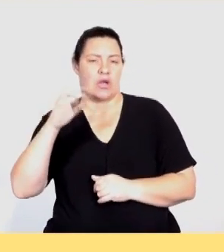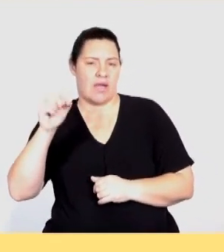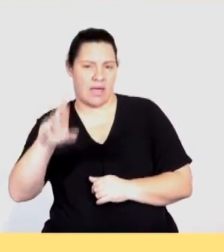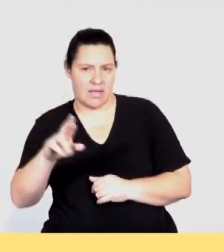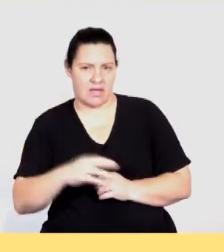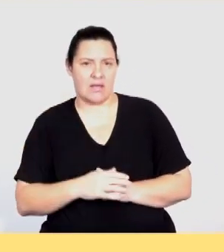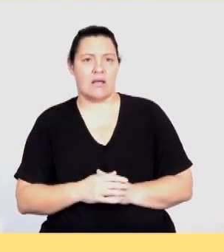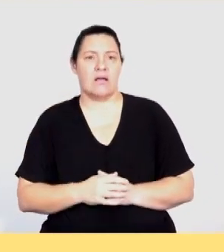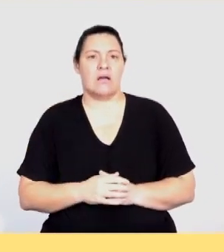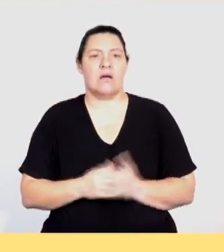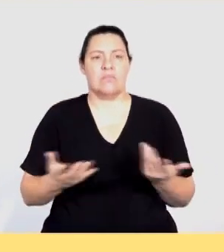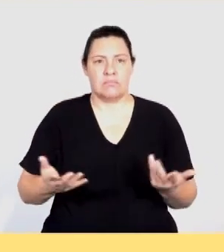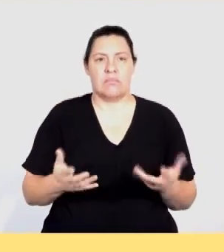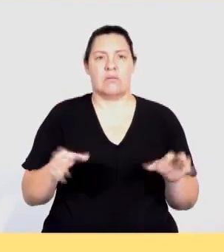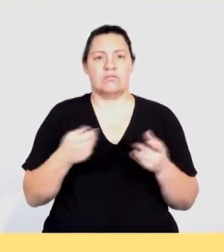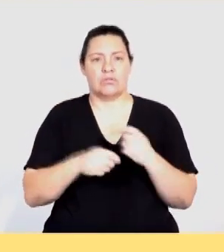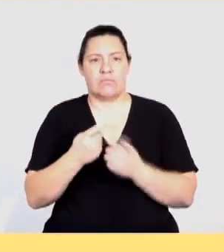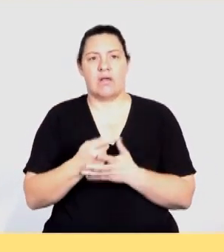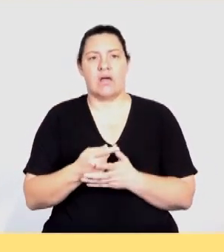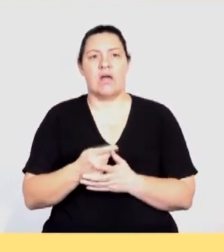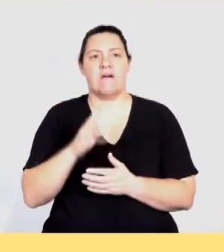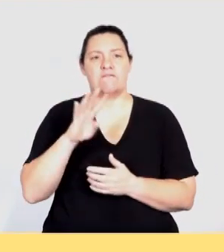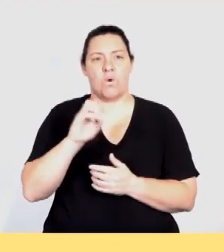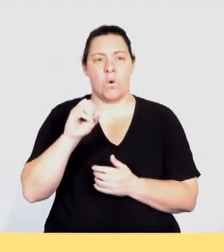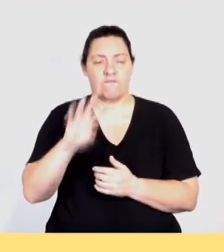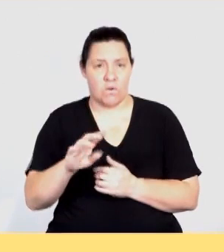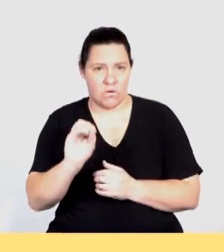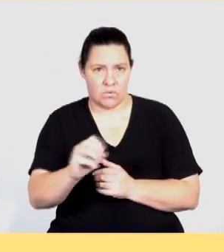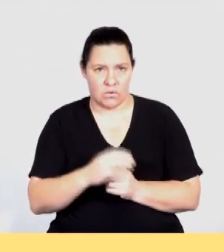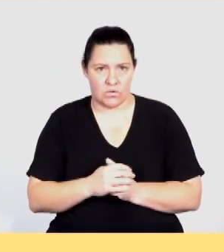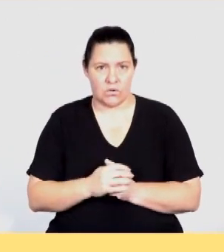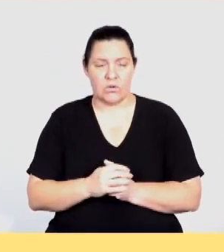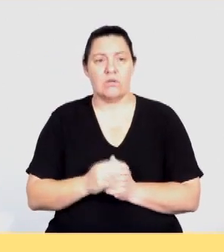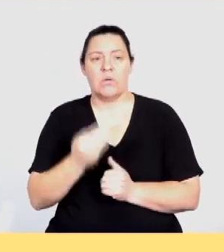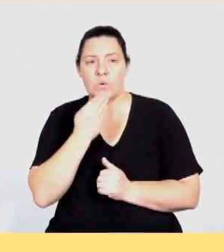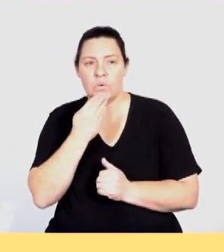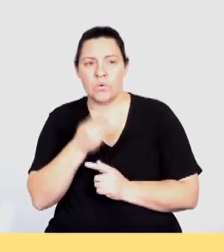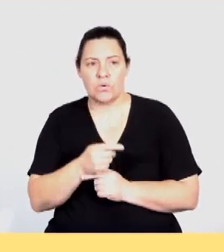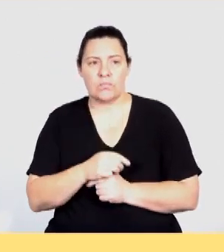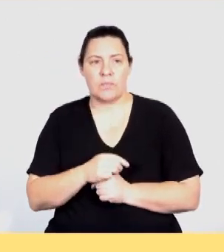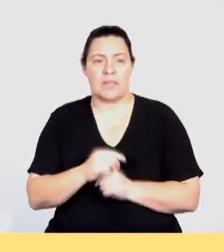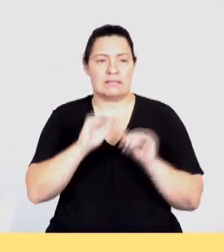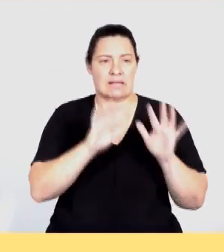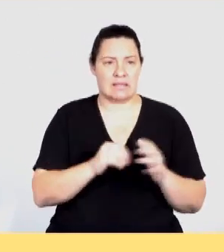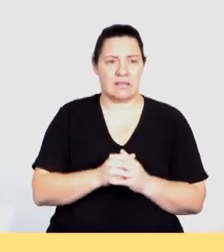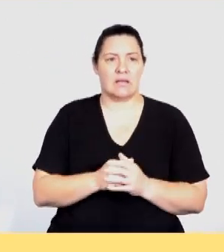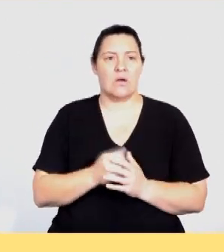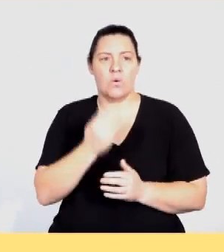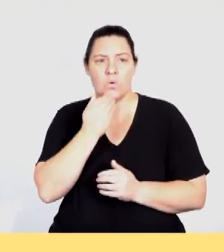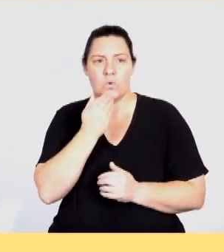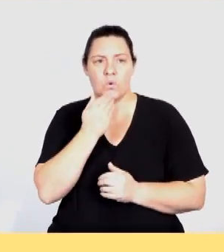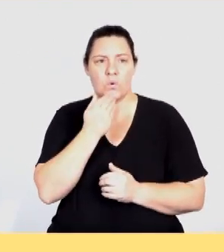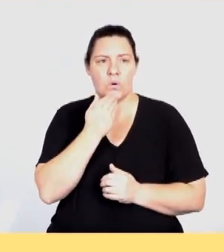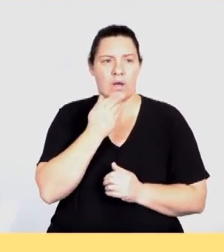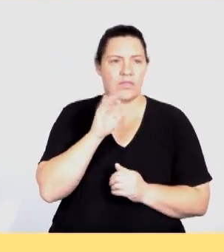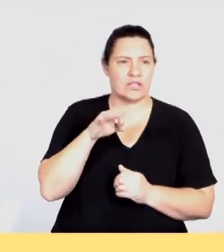now. So it's going to be invoice 404. The date, it is the 13th. Who is this?